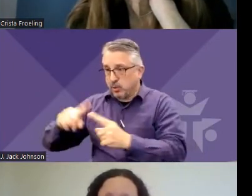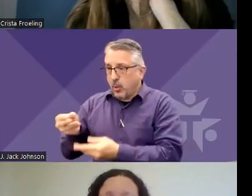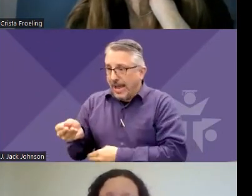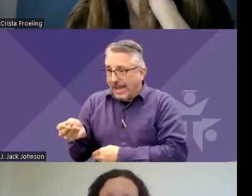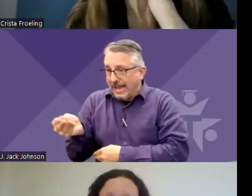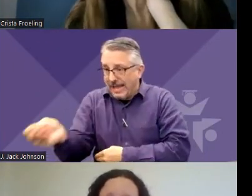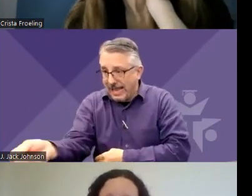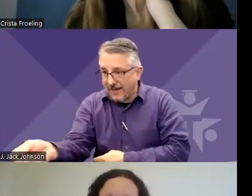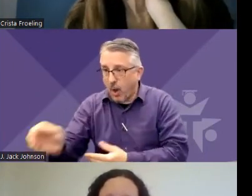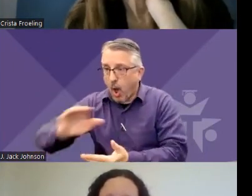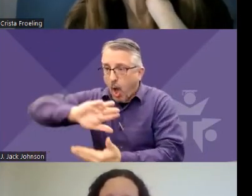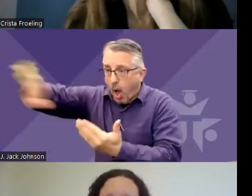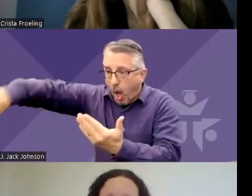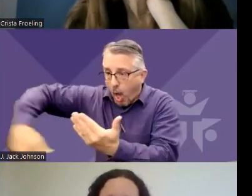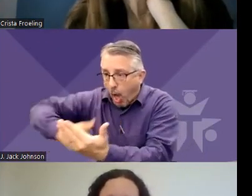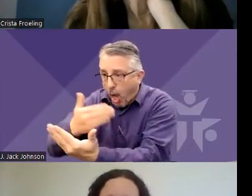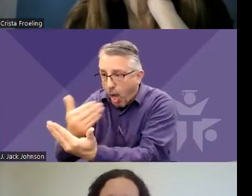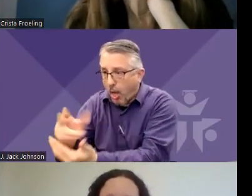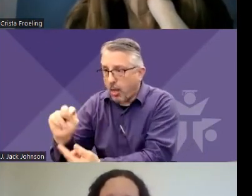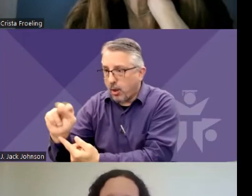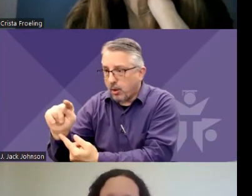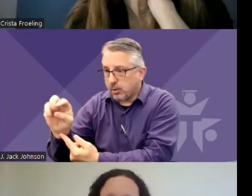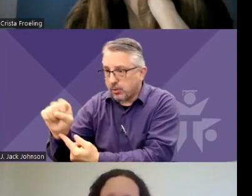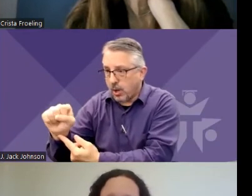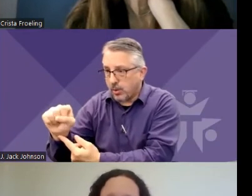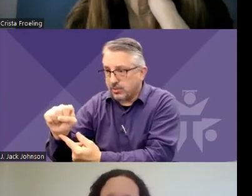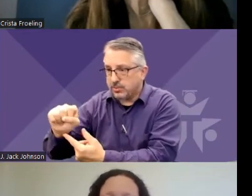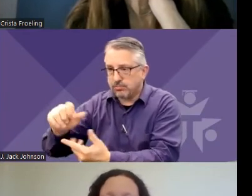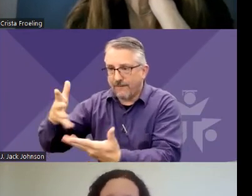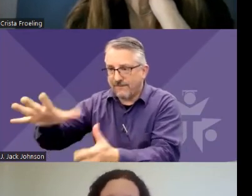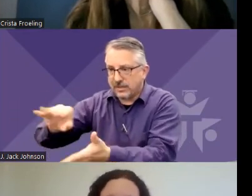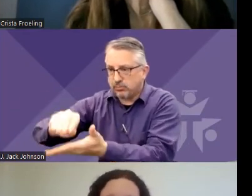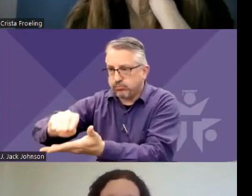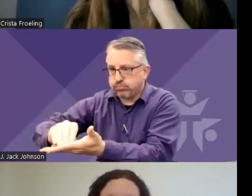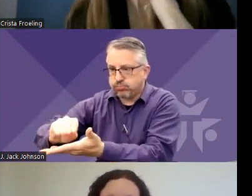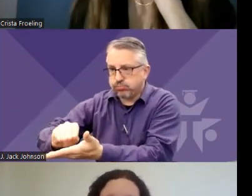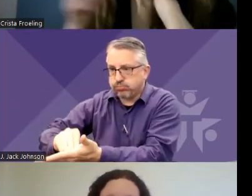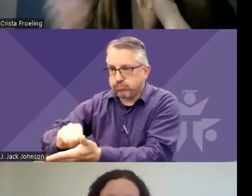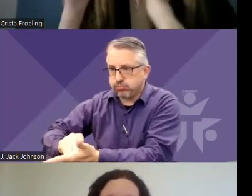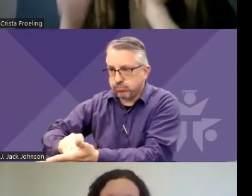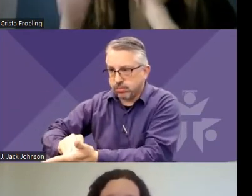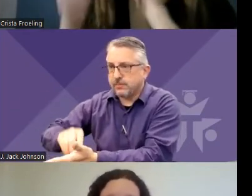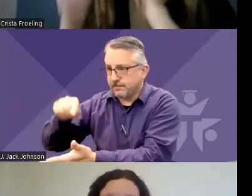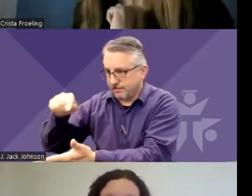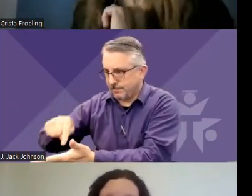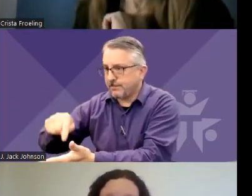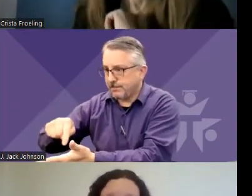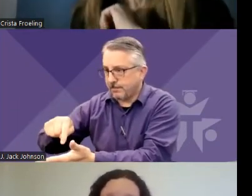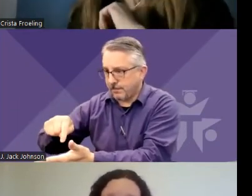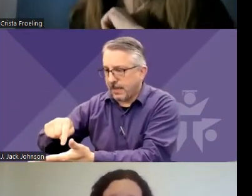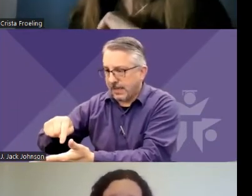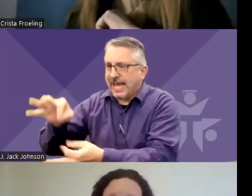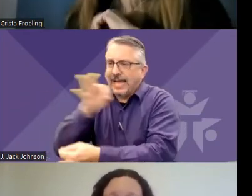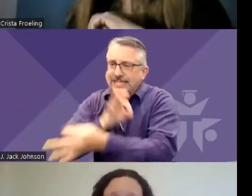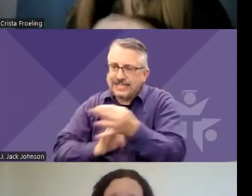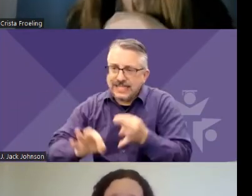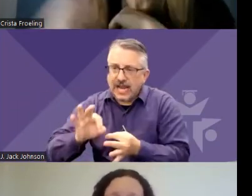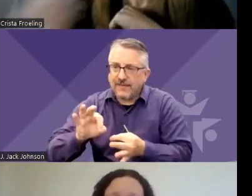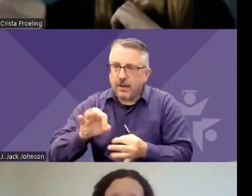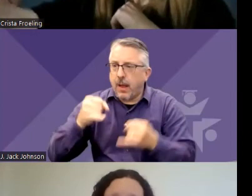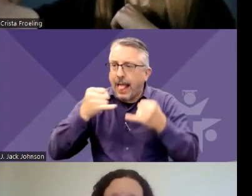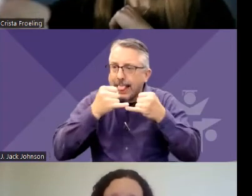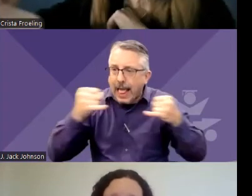So another strategy is for the teacher to hand them all of the notes. Just write them all out and hand it straight to